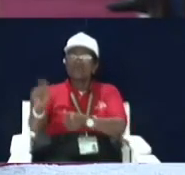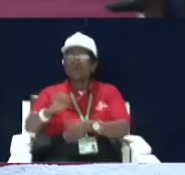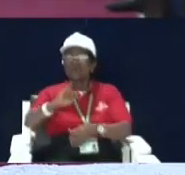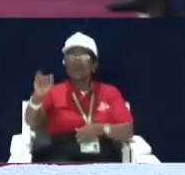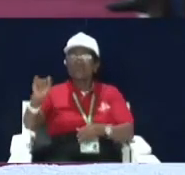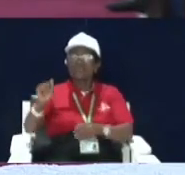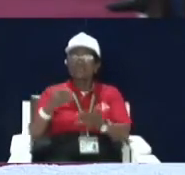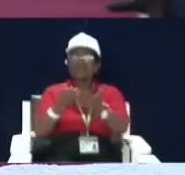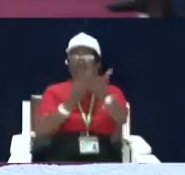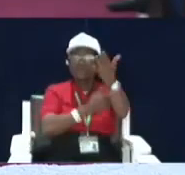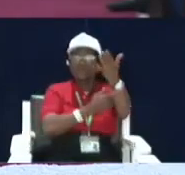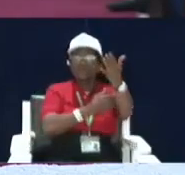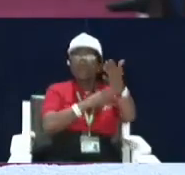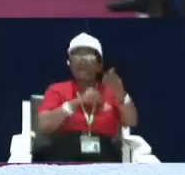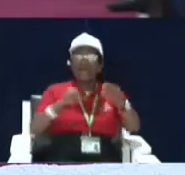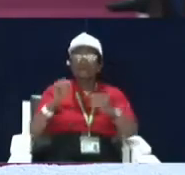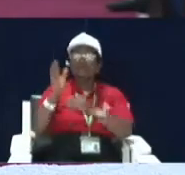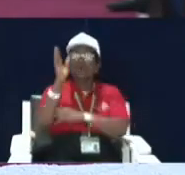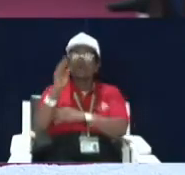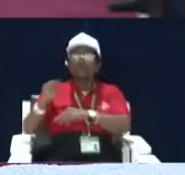And God moved in